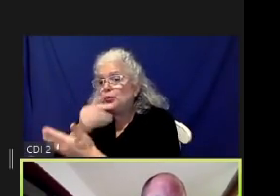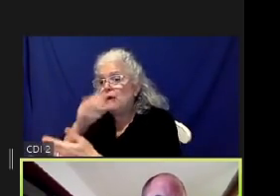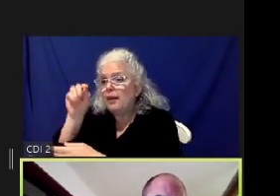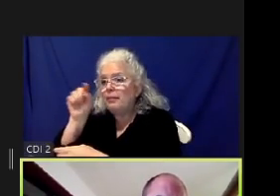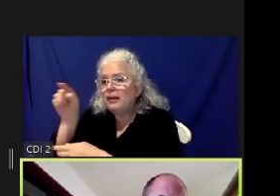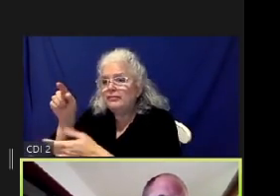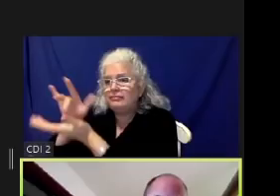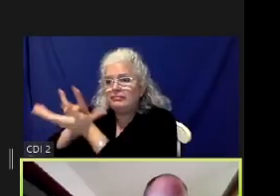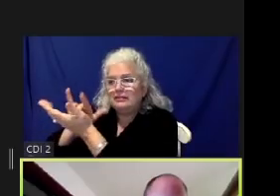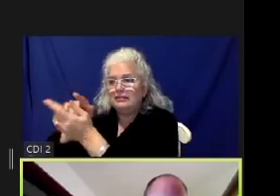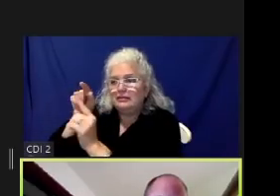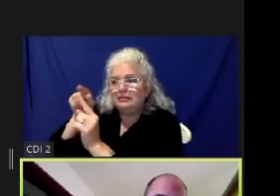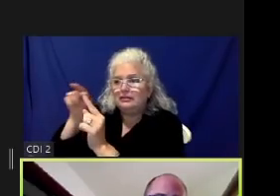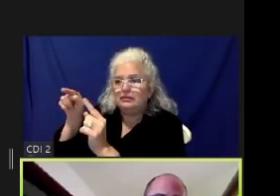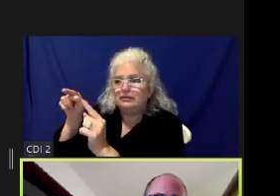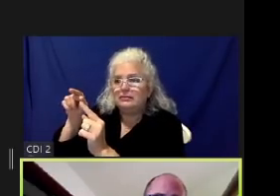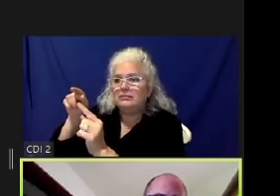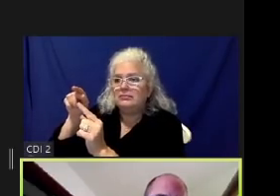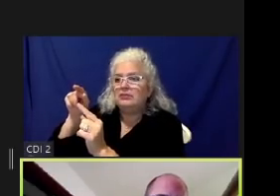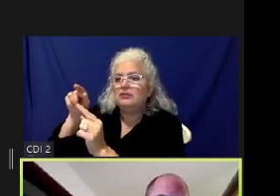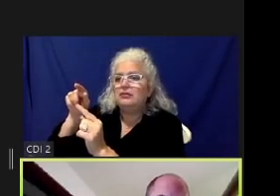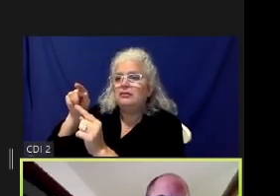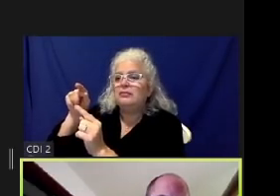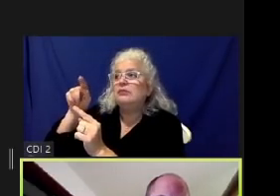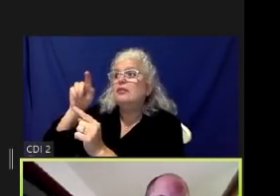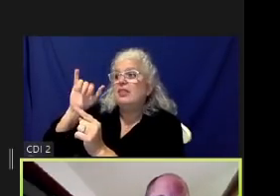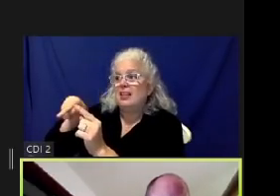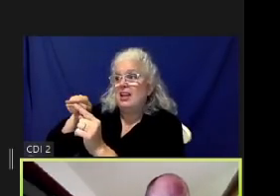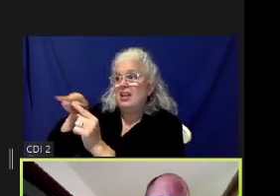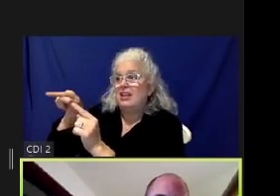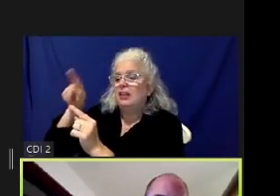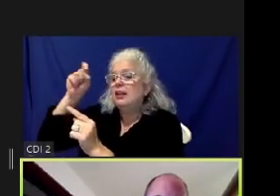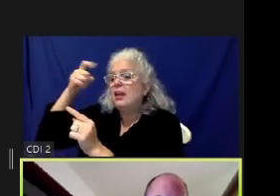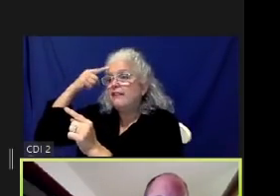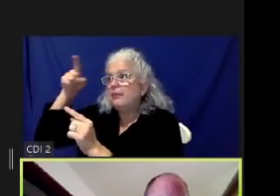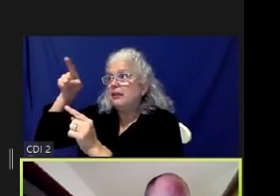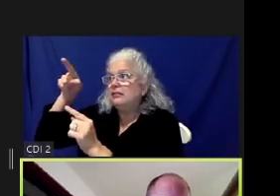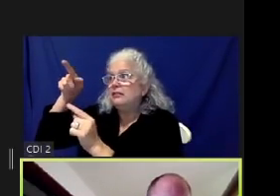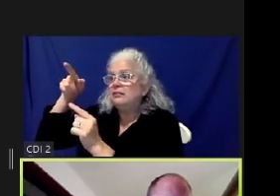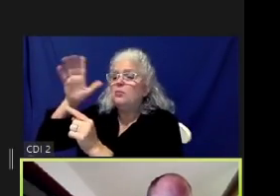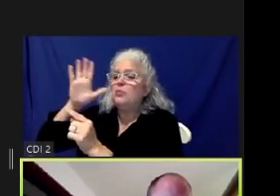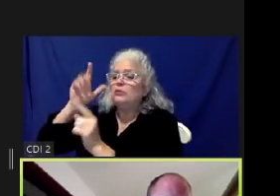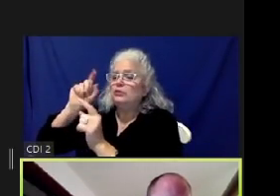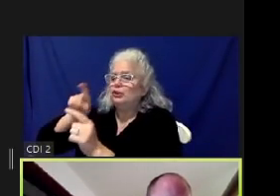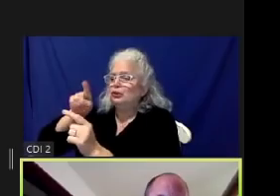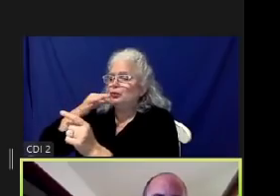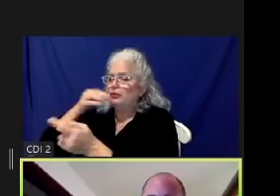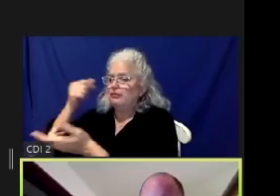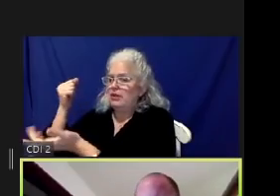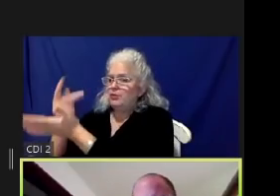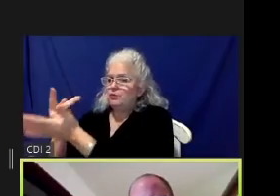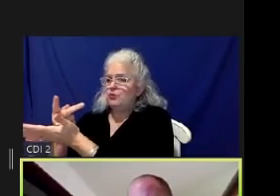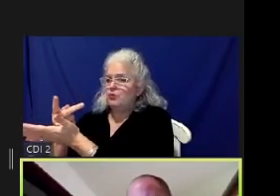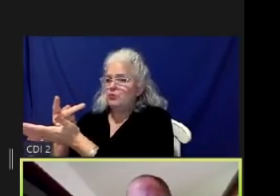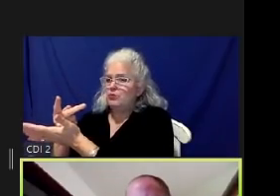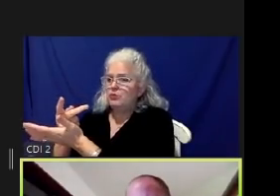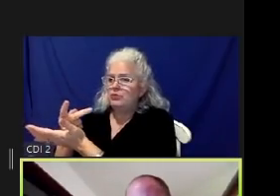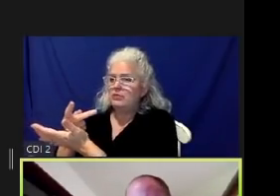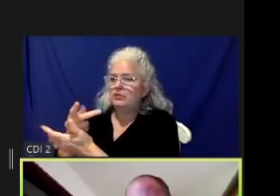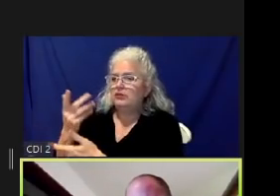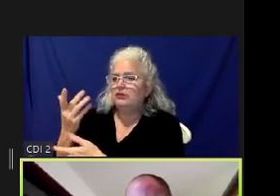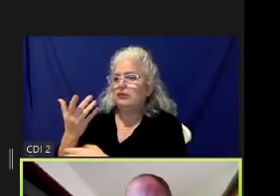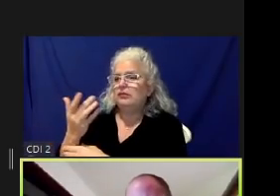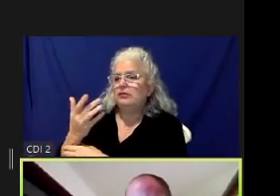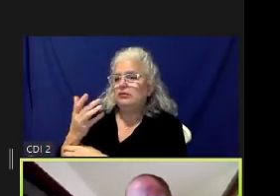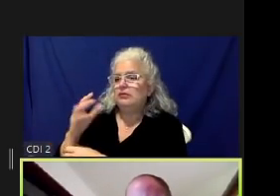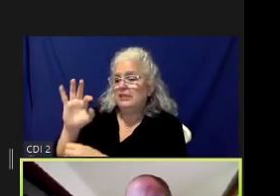And so just kind of focusing a little bit more on the 75 and older, it's over 23,000